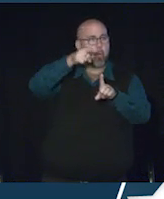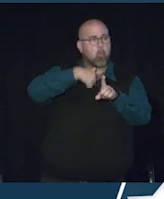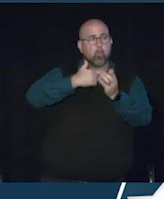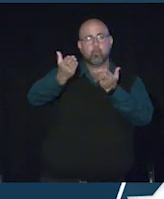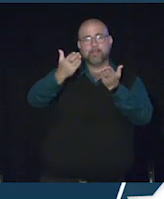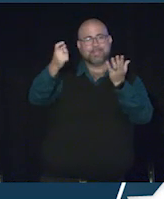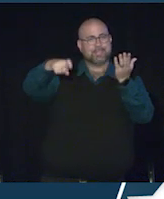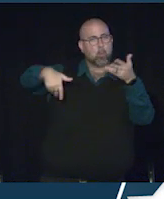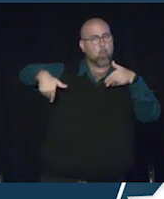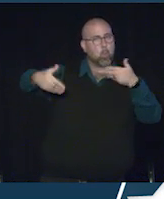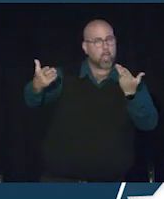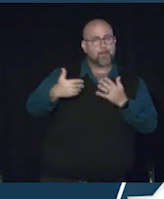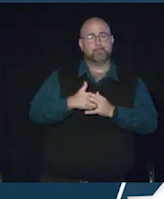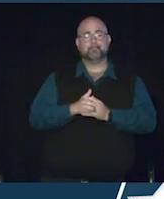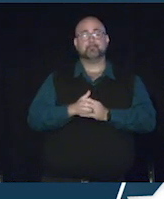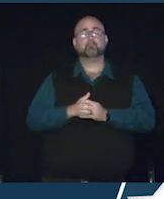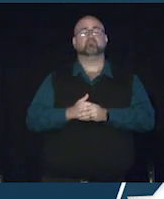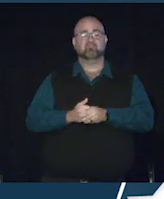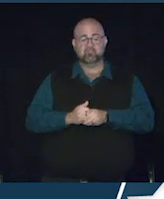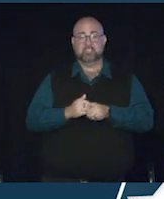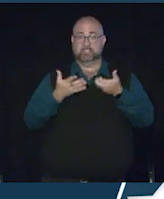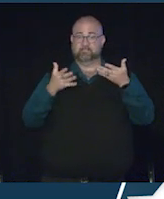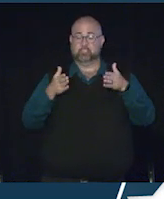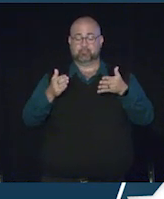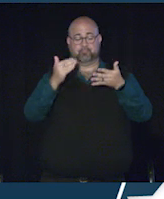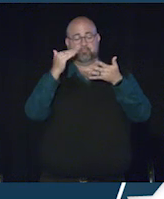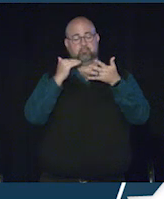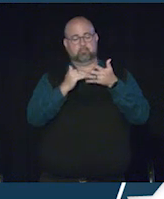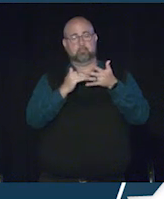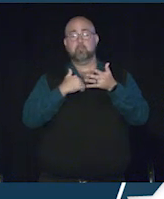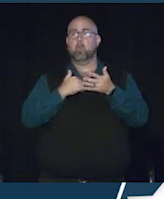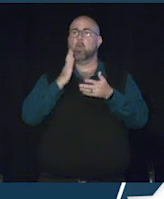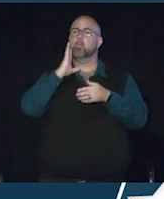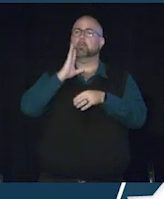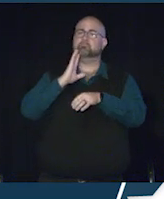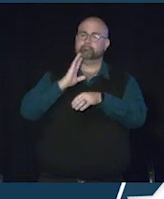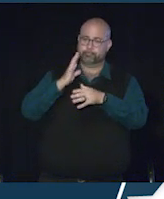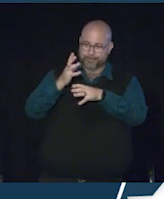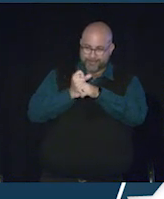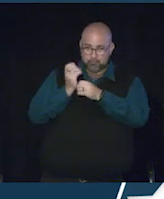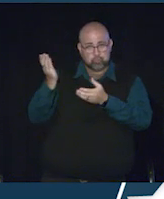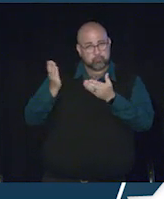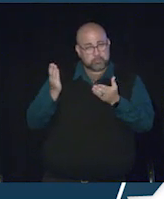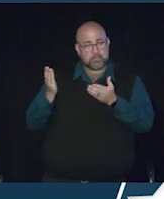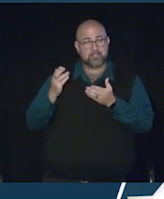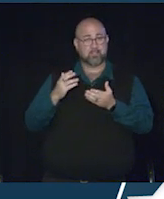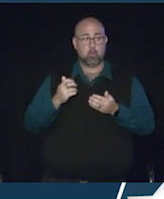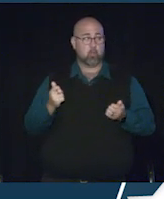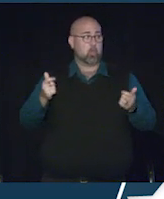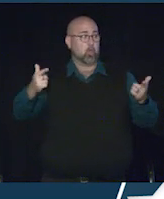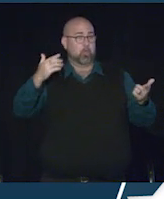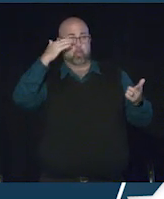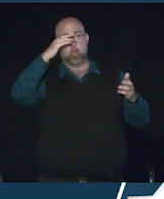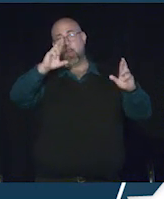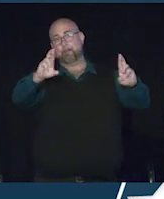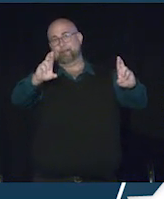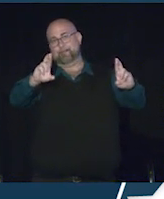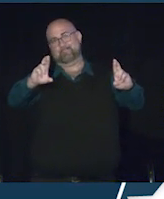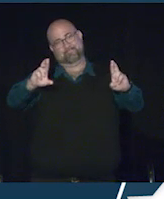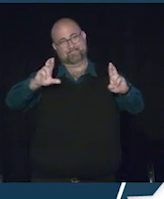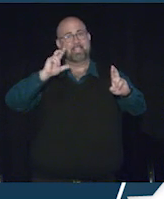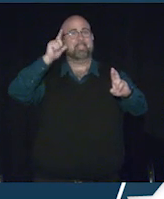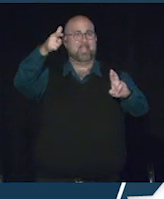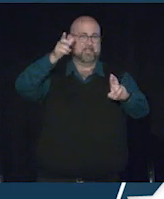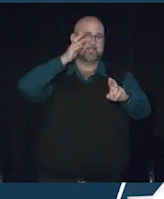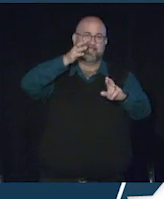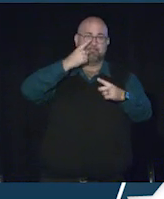needed. From there, the individual would receive the services on their plan, and we all hope eventually that's going to